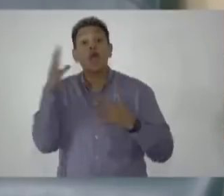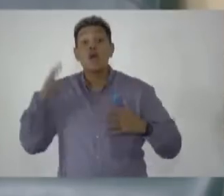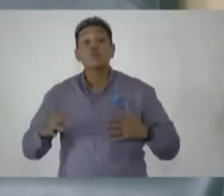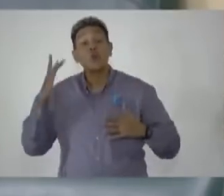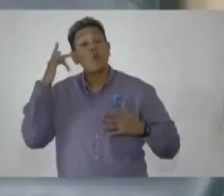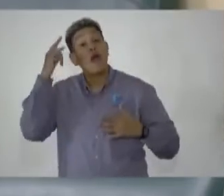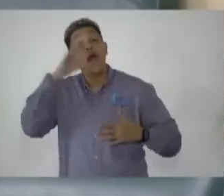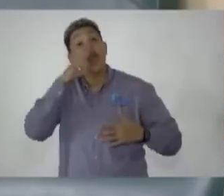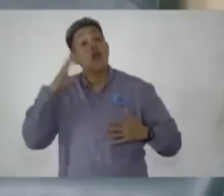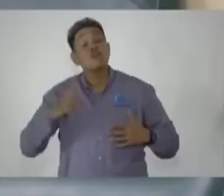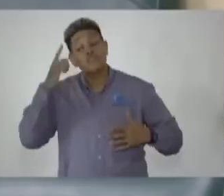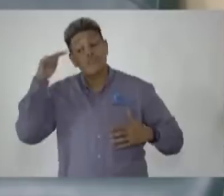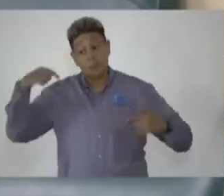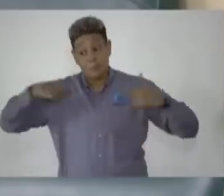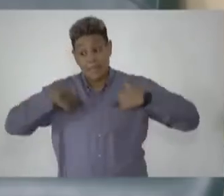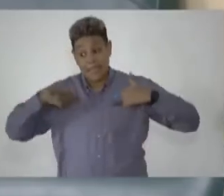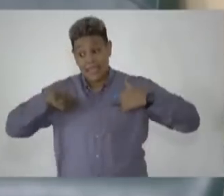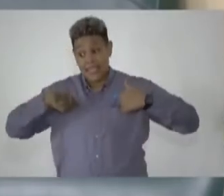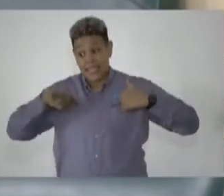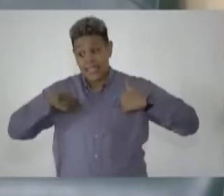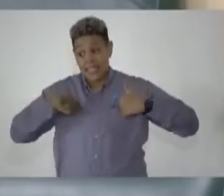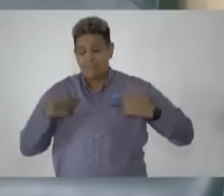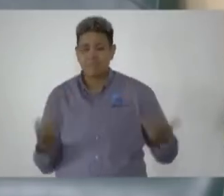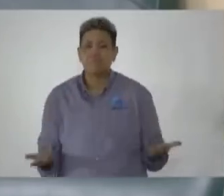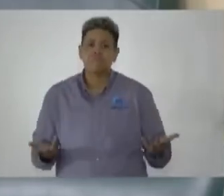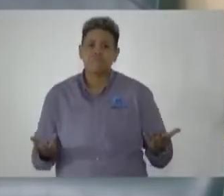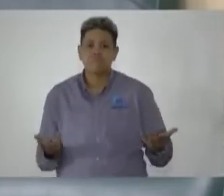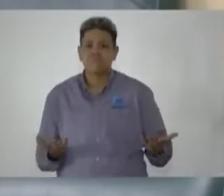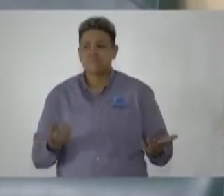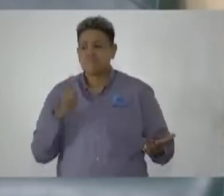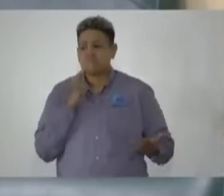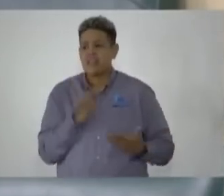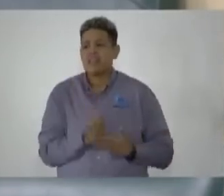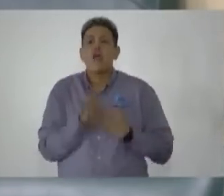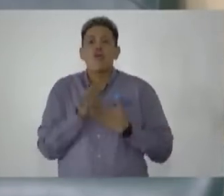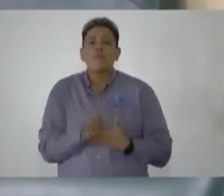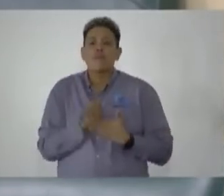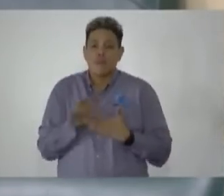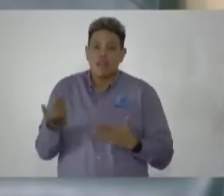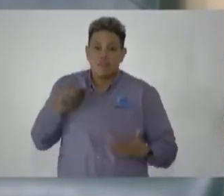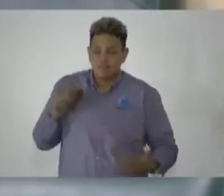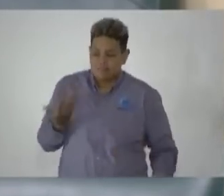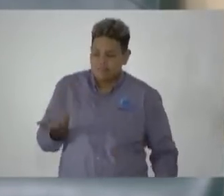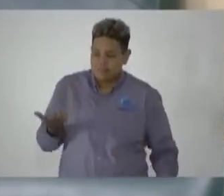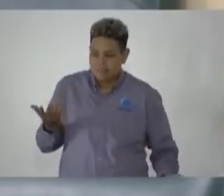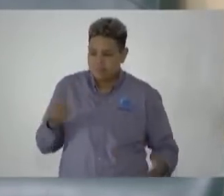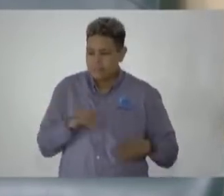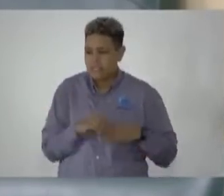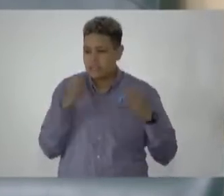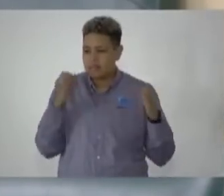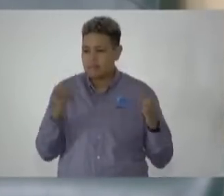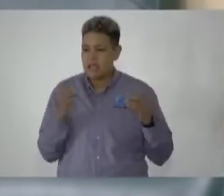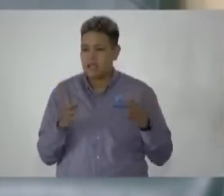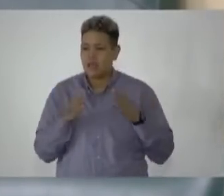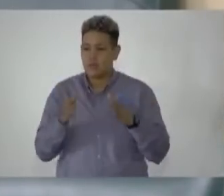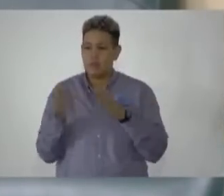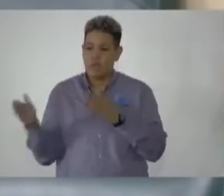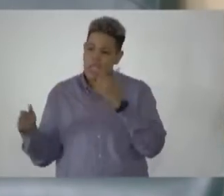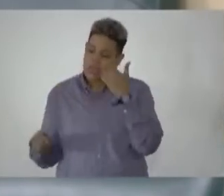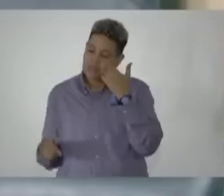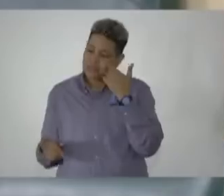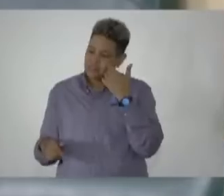because agriculture for me is therapeutic in many, many ways, and there